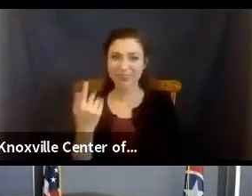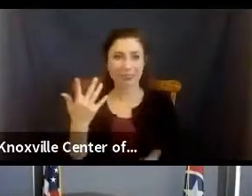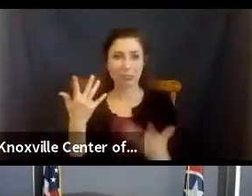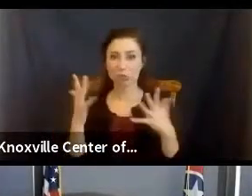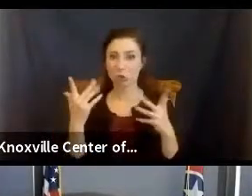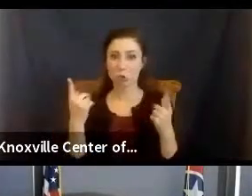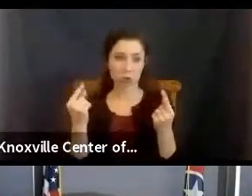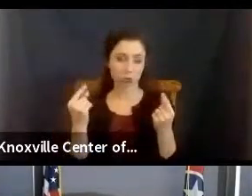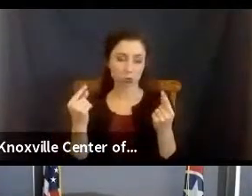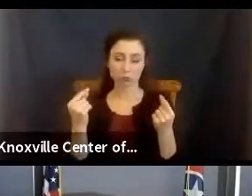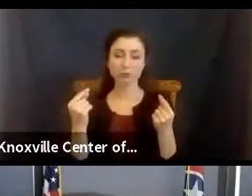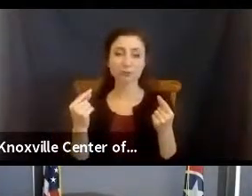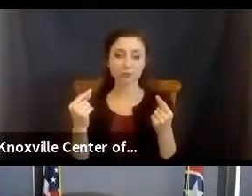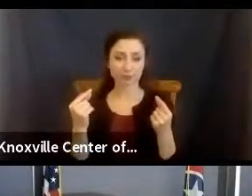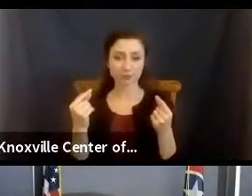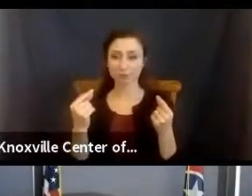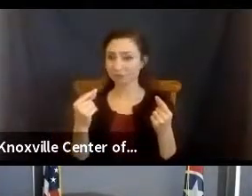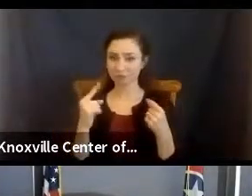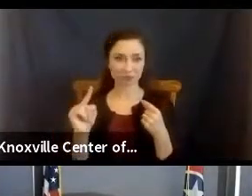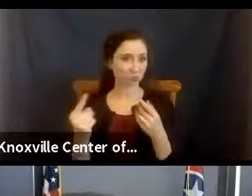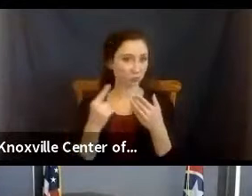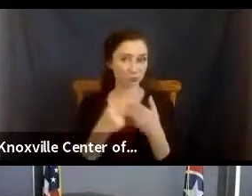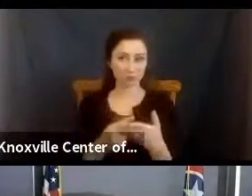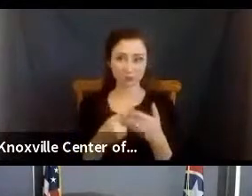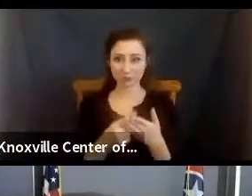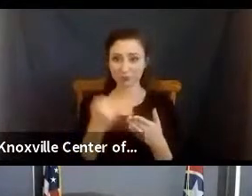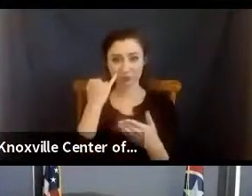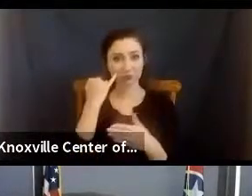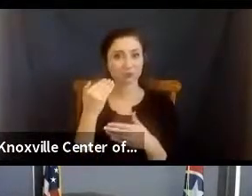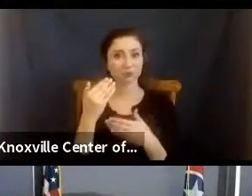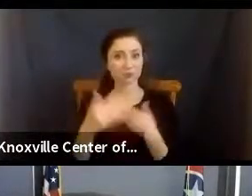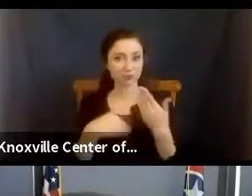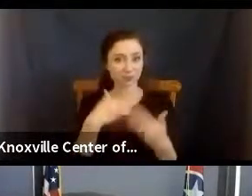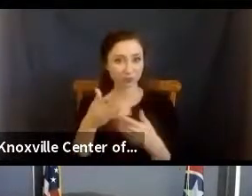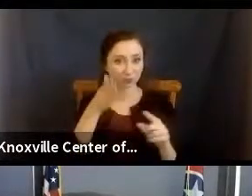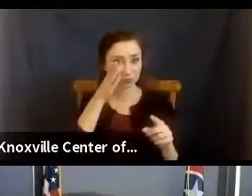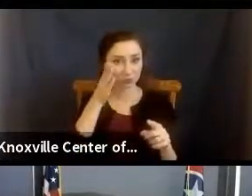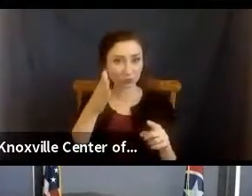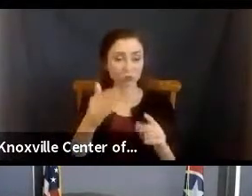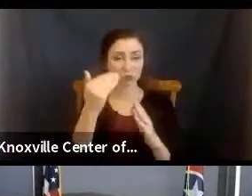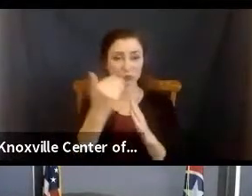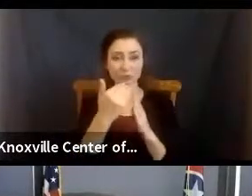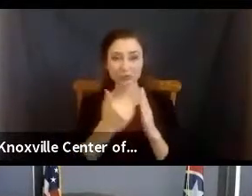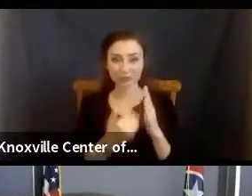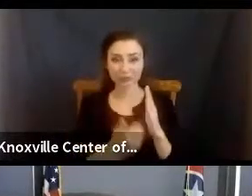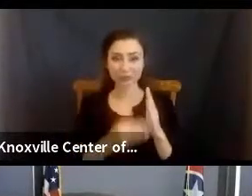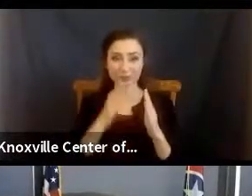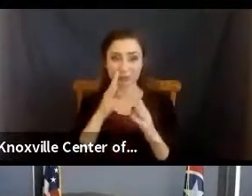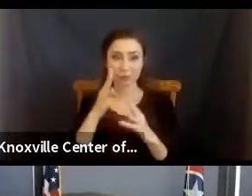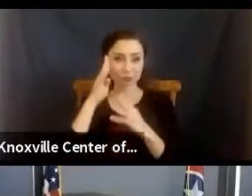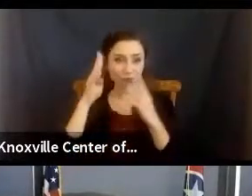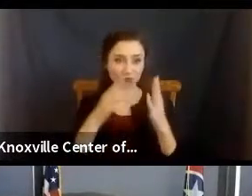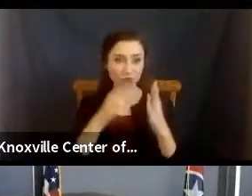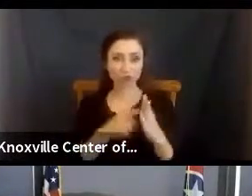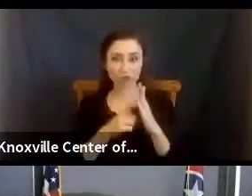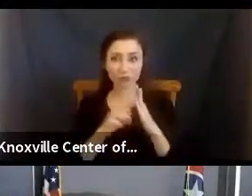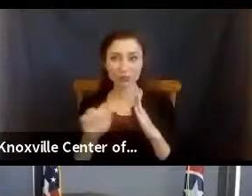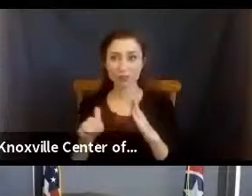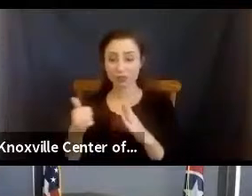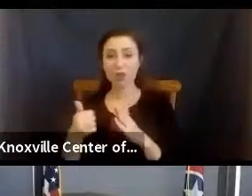now. As we go through future items, which are draft regulations and other